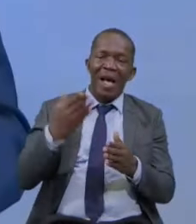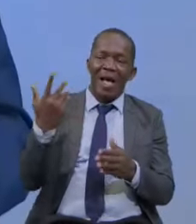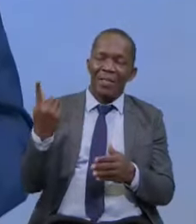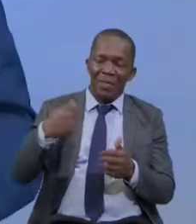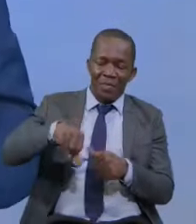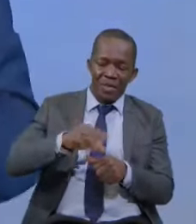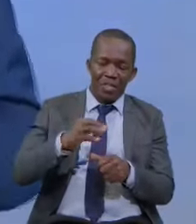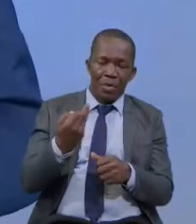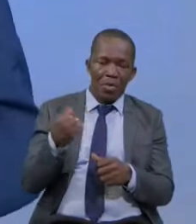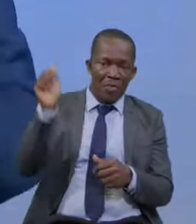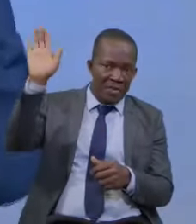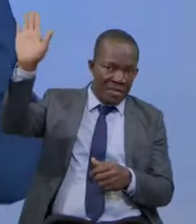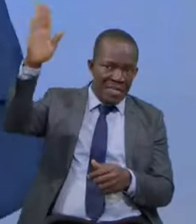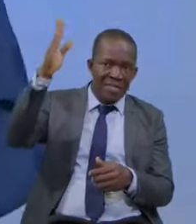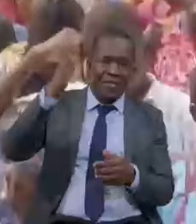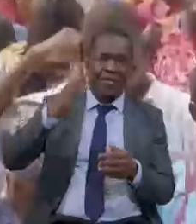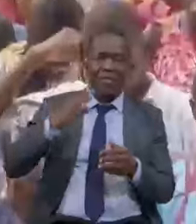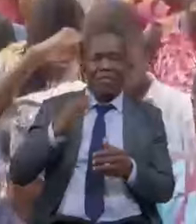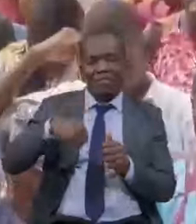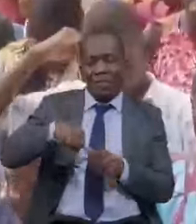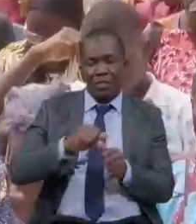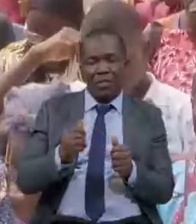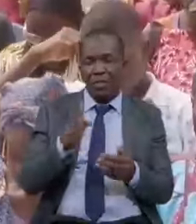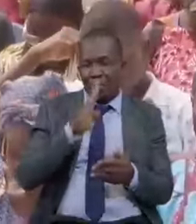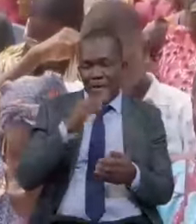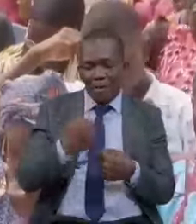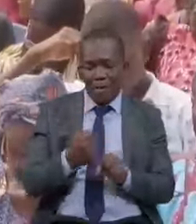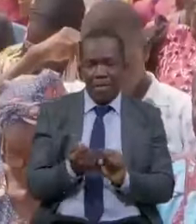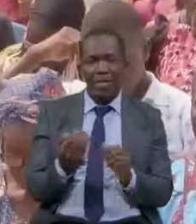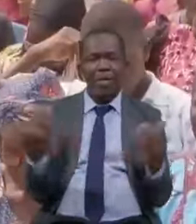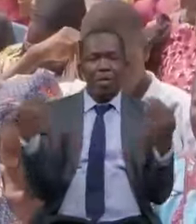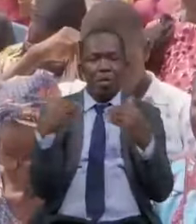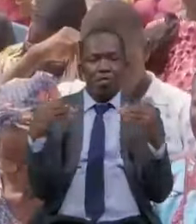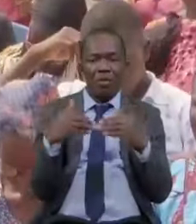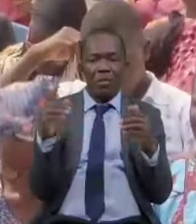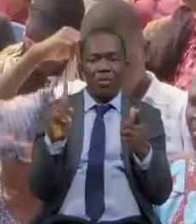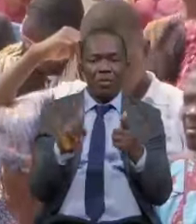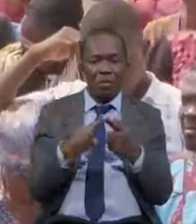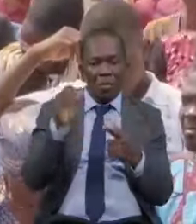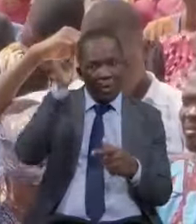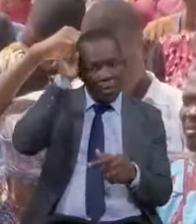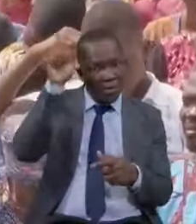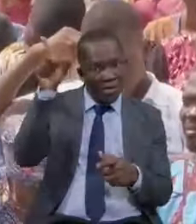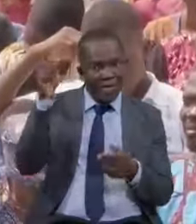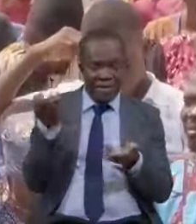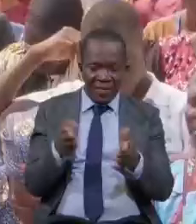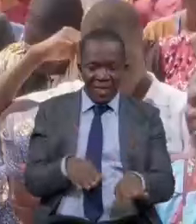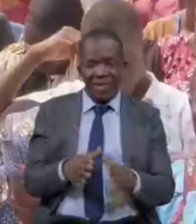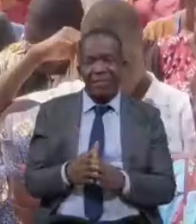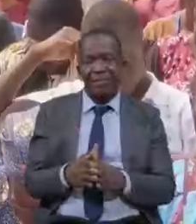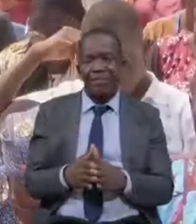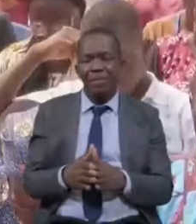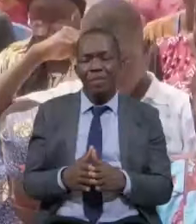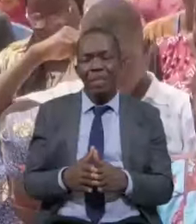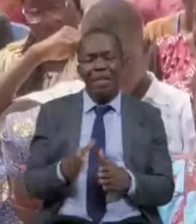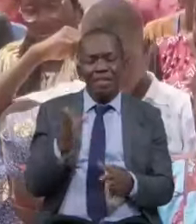conformable unto his death. In verse 11, it says, if by any means I